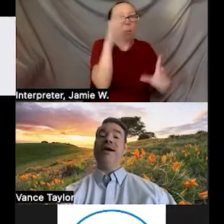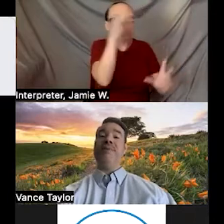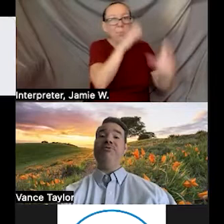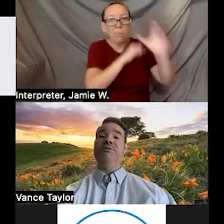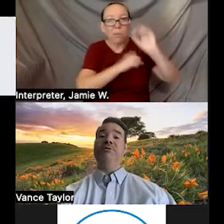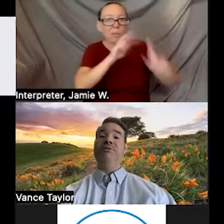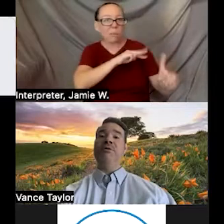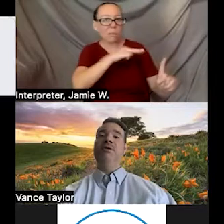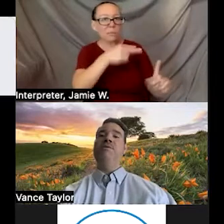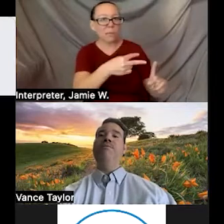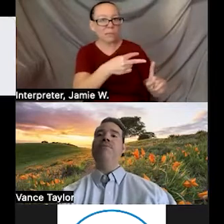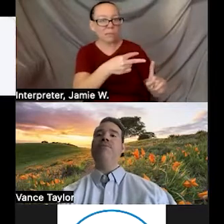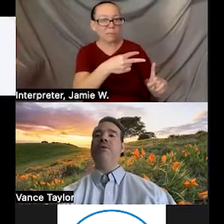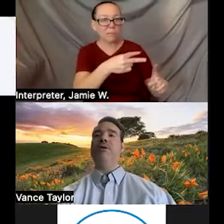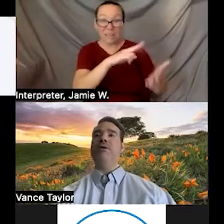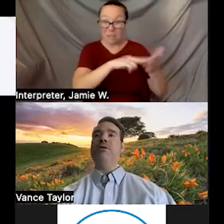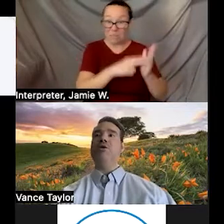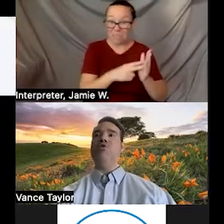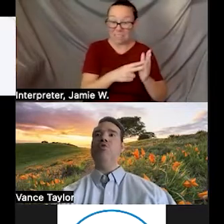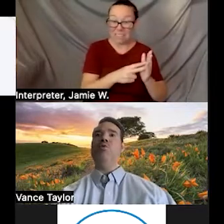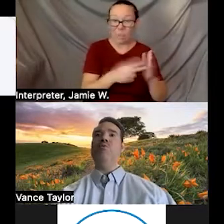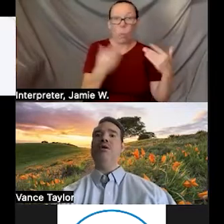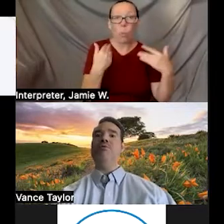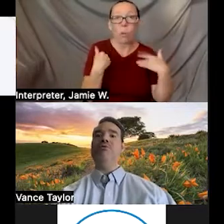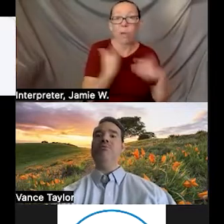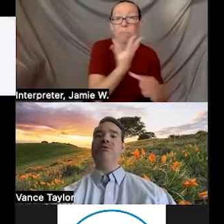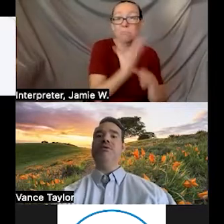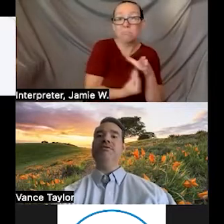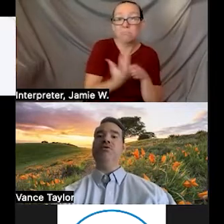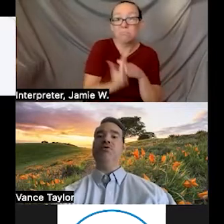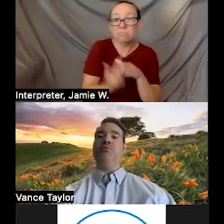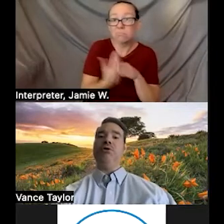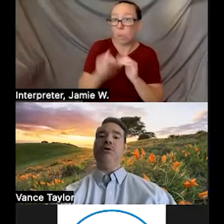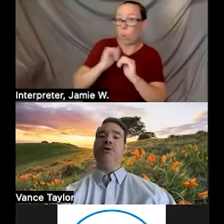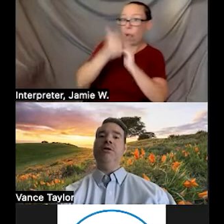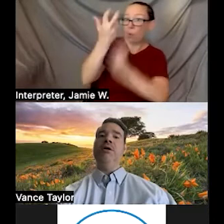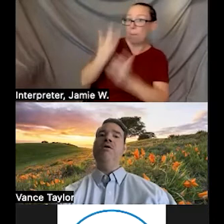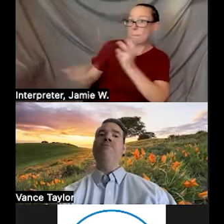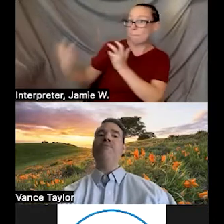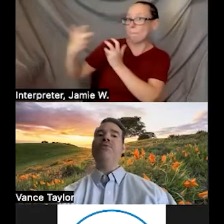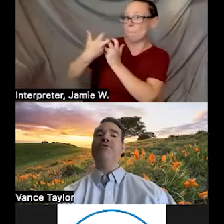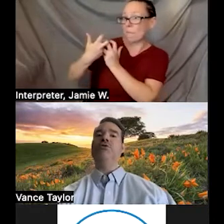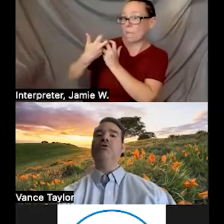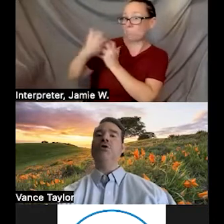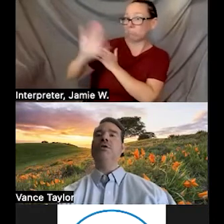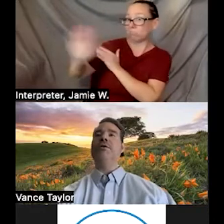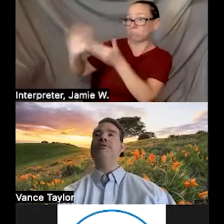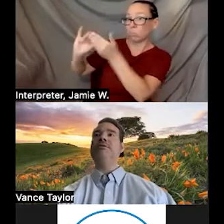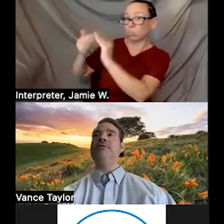created gaps in the way we're able to meet the needs of the whole community. And